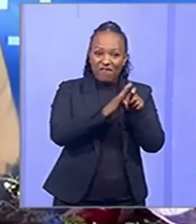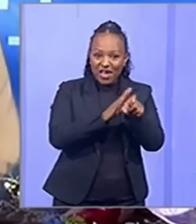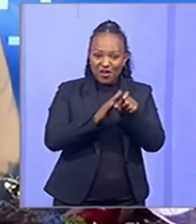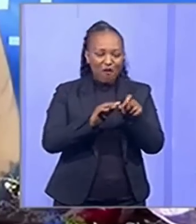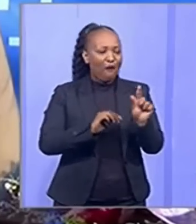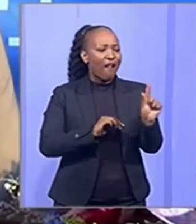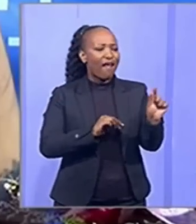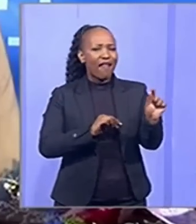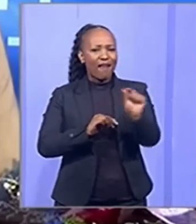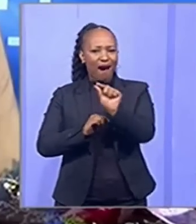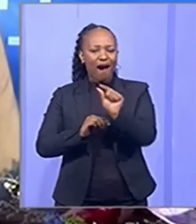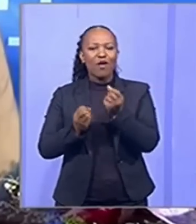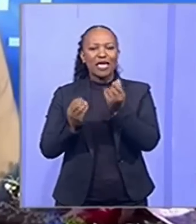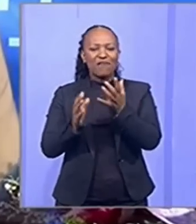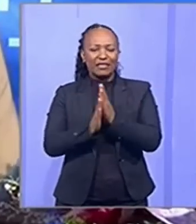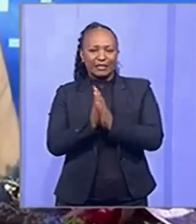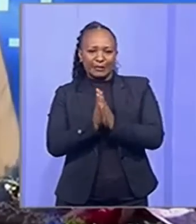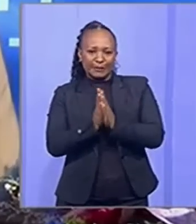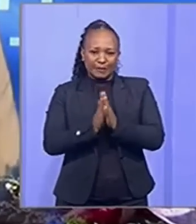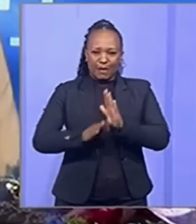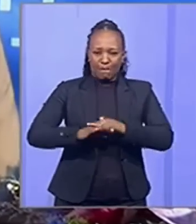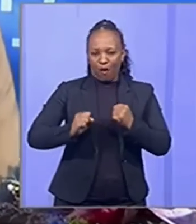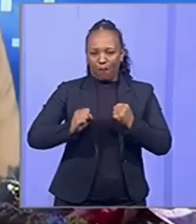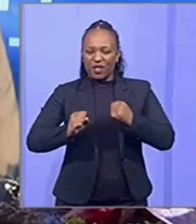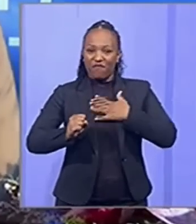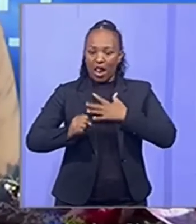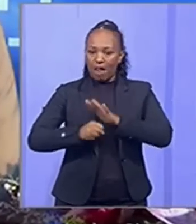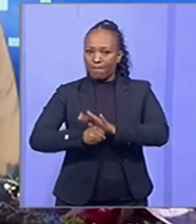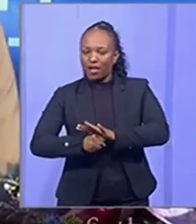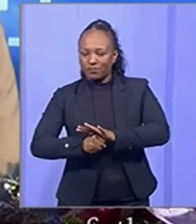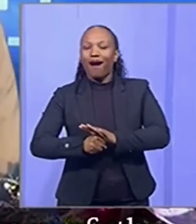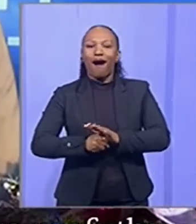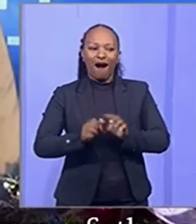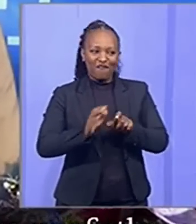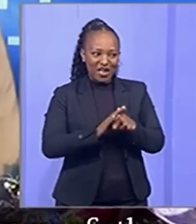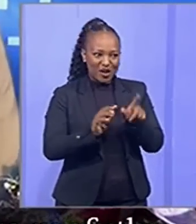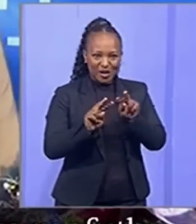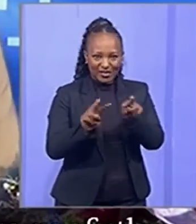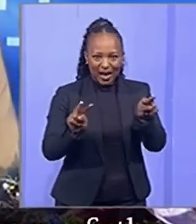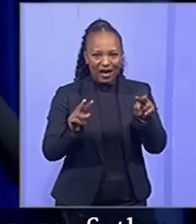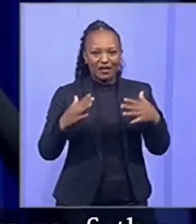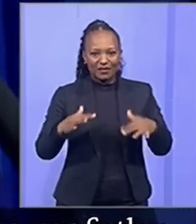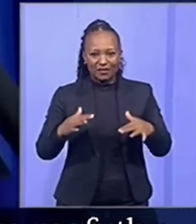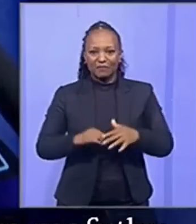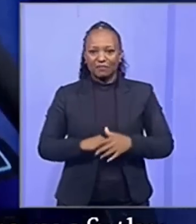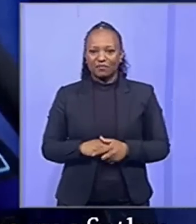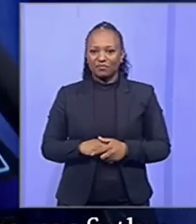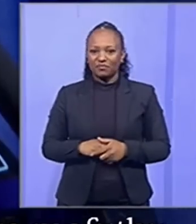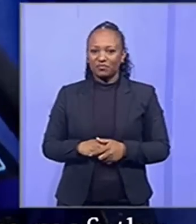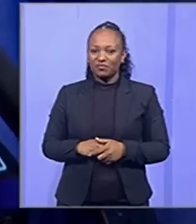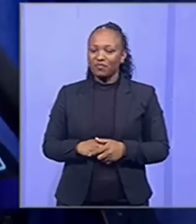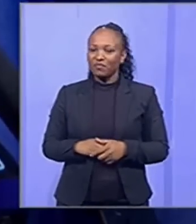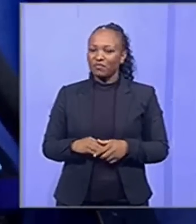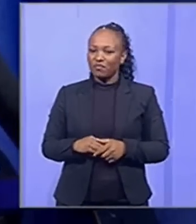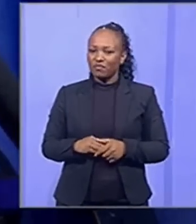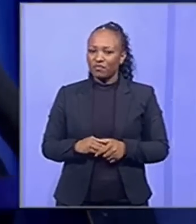ha a ne a le tlasa kgatello. I'm really thankful for you guys. You guys means a lot to me. And also, this is not for